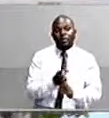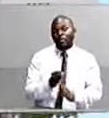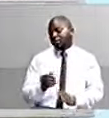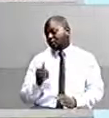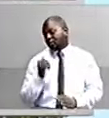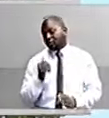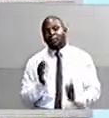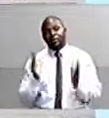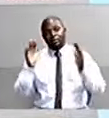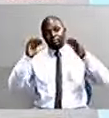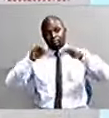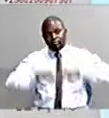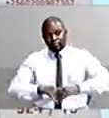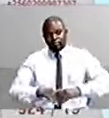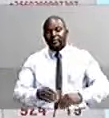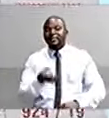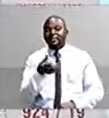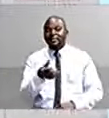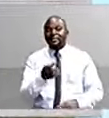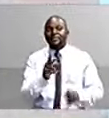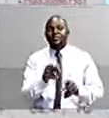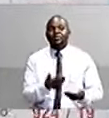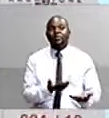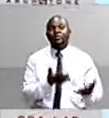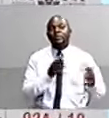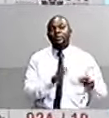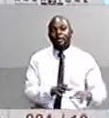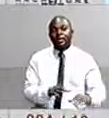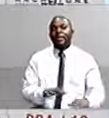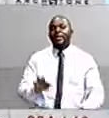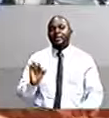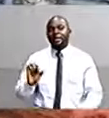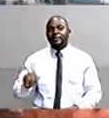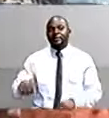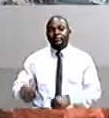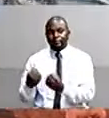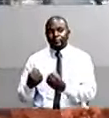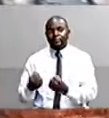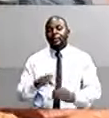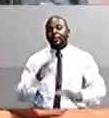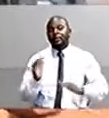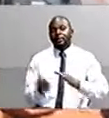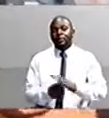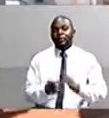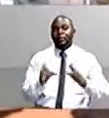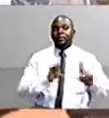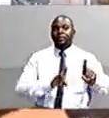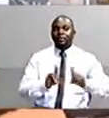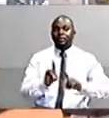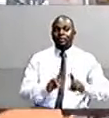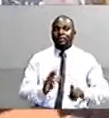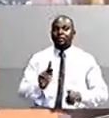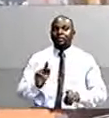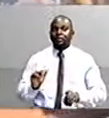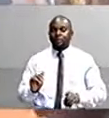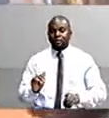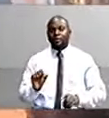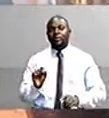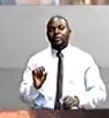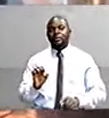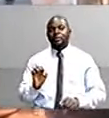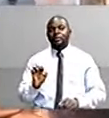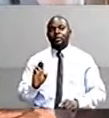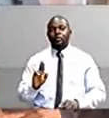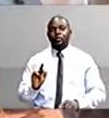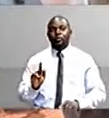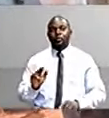UK Mall collapsed, killing 6 porters and injuring 8 of others. The deputy acting director of KCCA, Sam Selunkuma, says